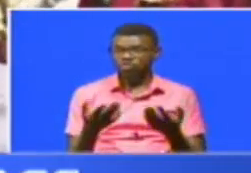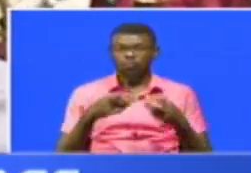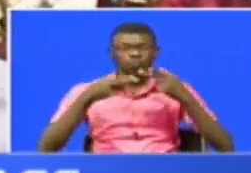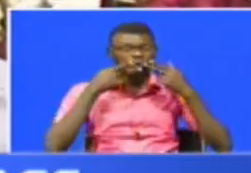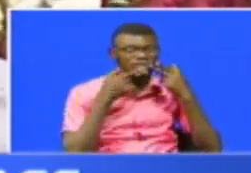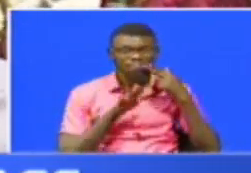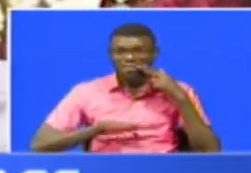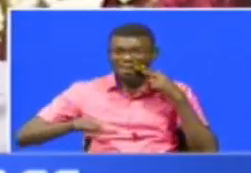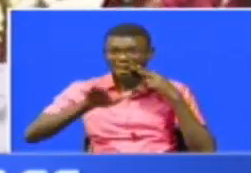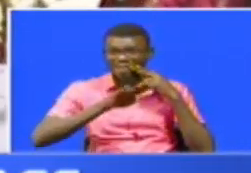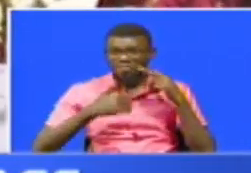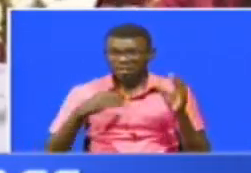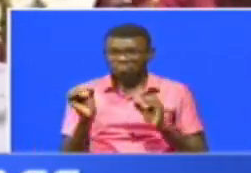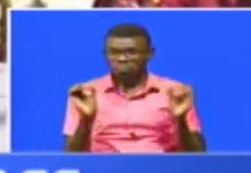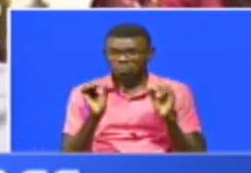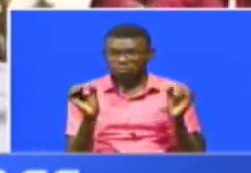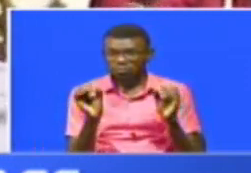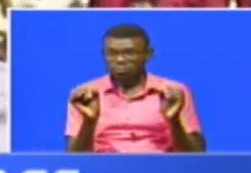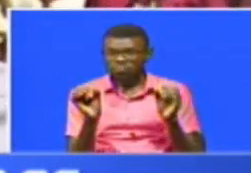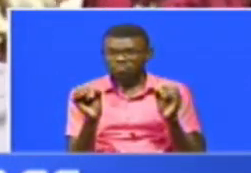hoteli. We are relying on